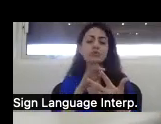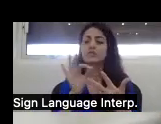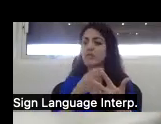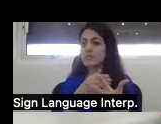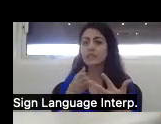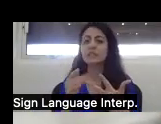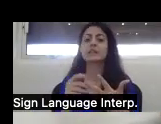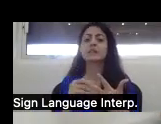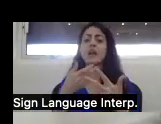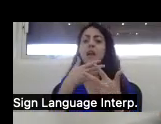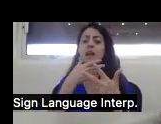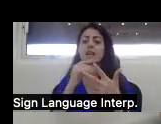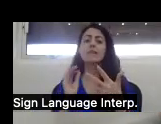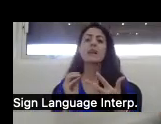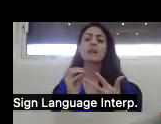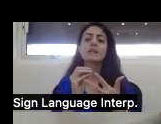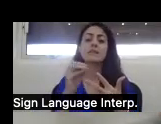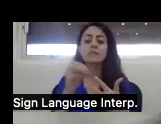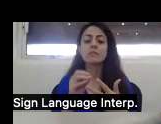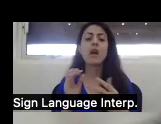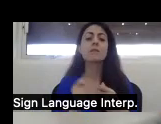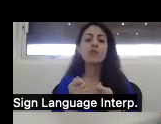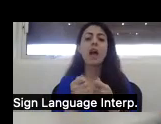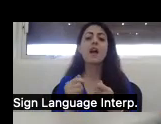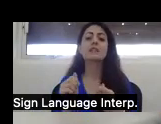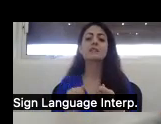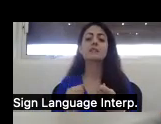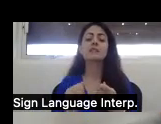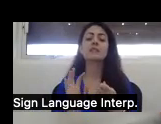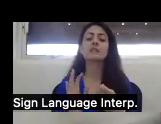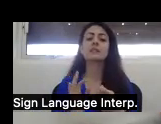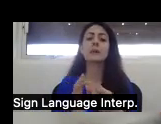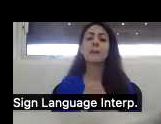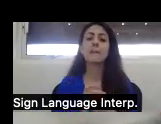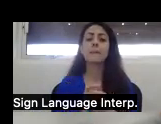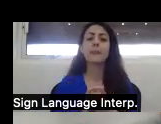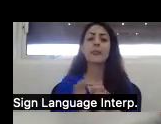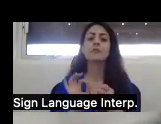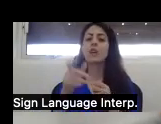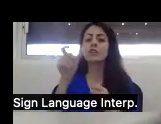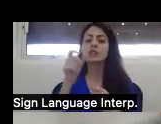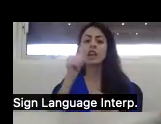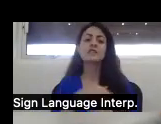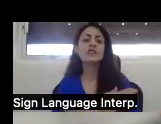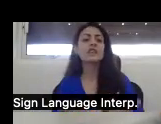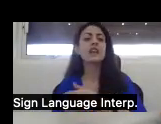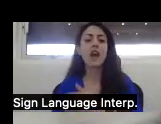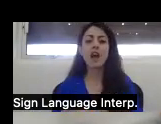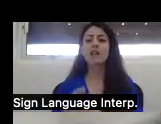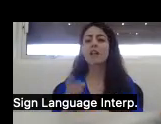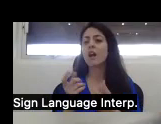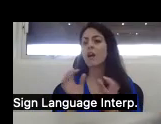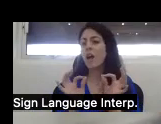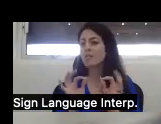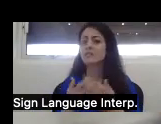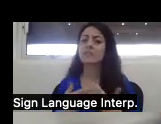security, coverage of disability-related cost, healthcare interlinkage. This is a table that more or less tries